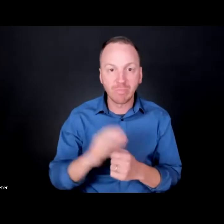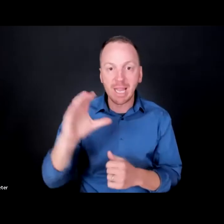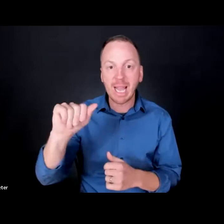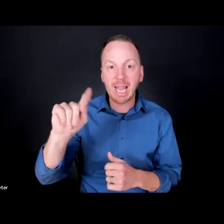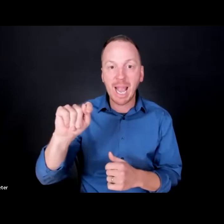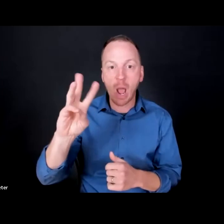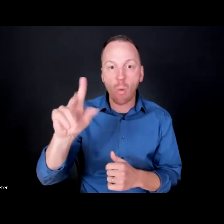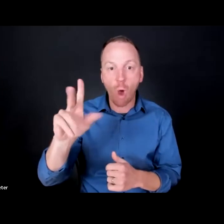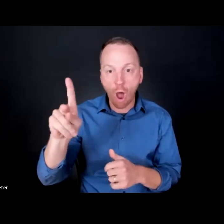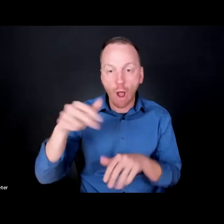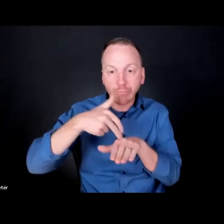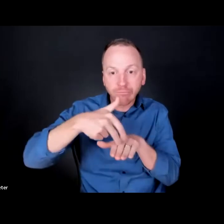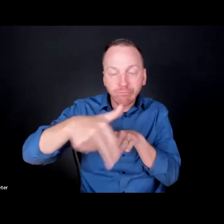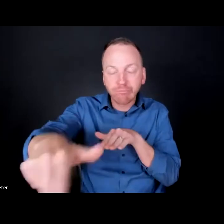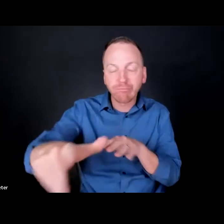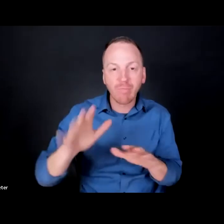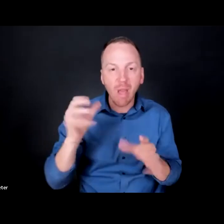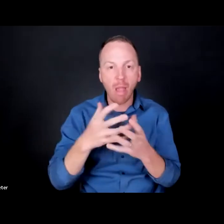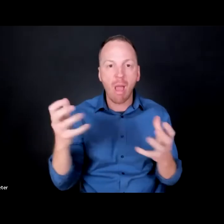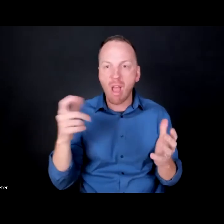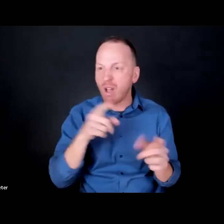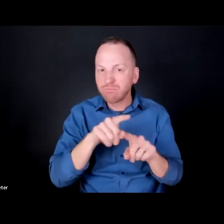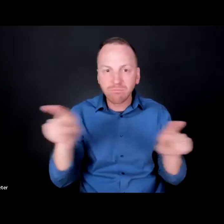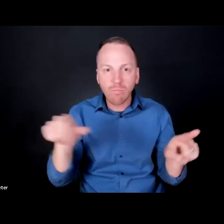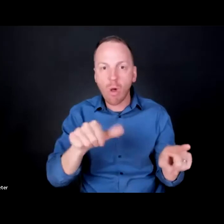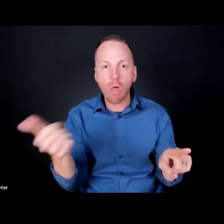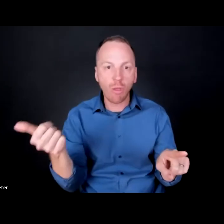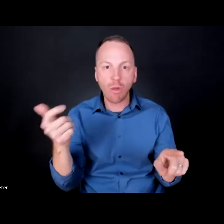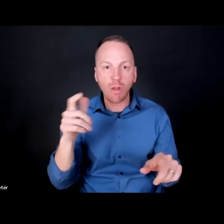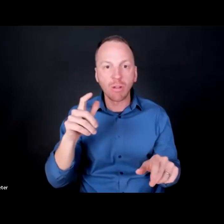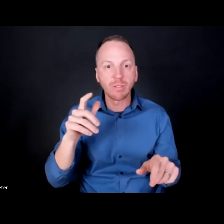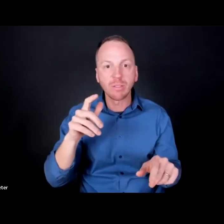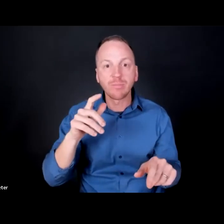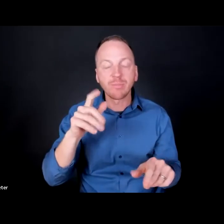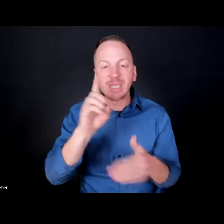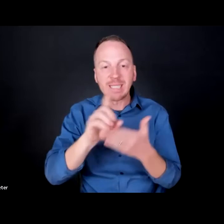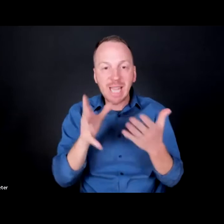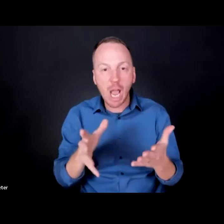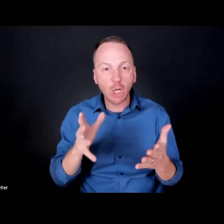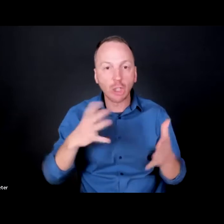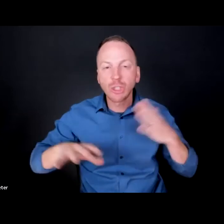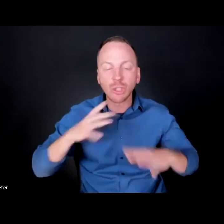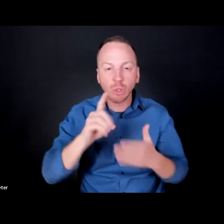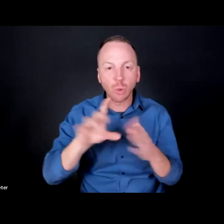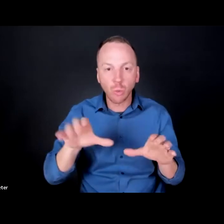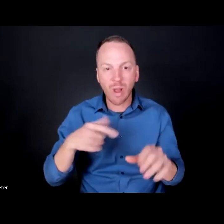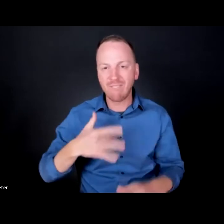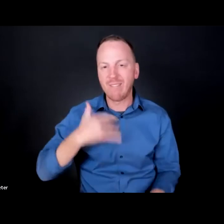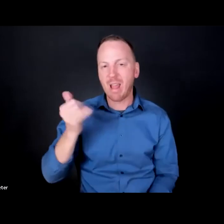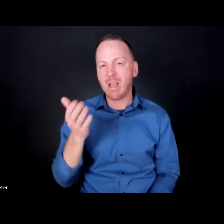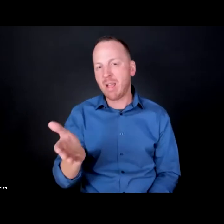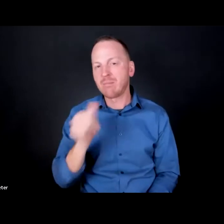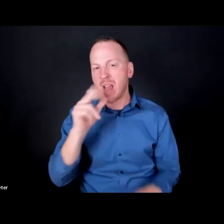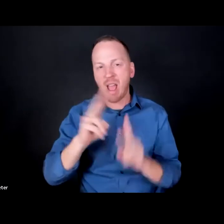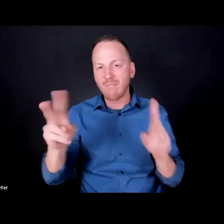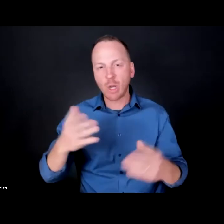catwalk runway thing that a lot of fashion designers usually do, which I feel like are not